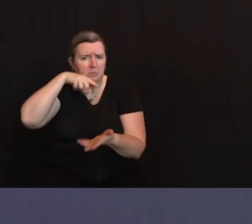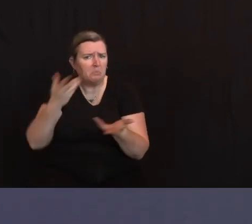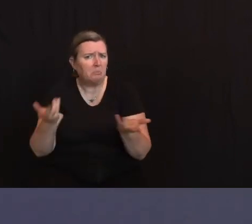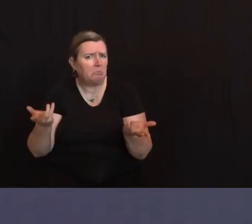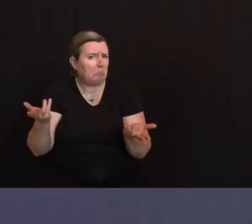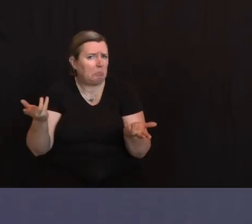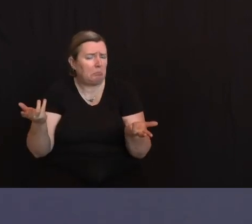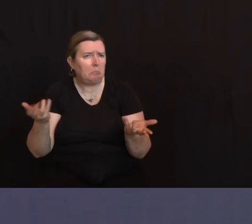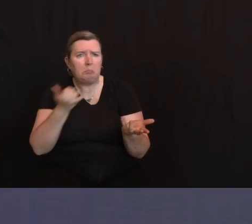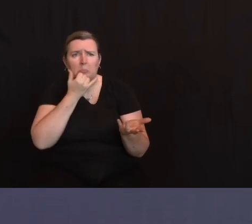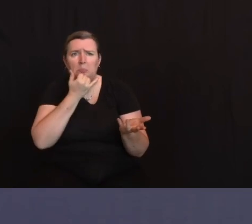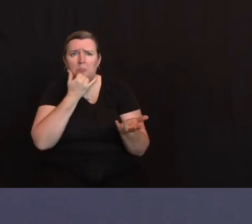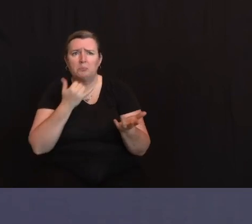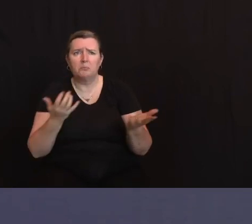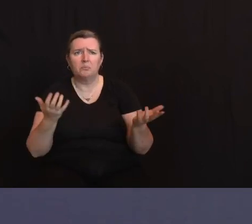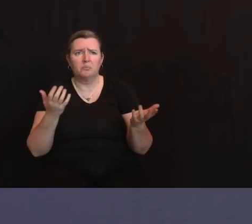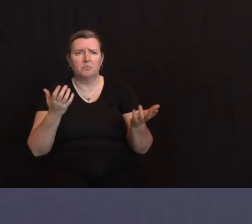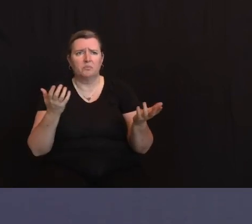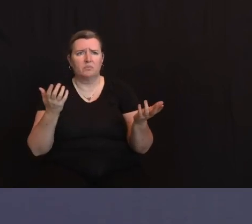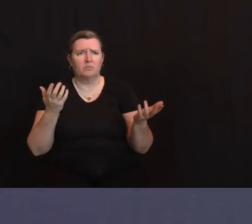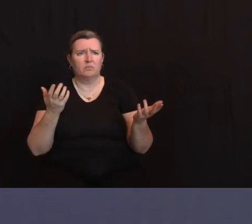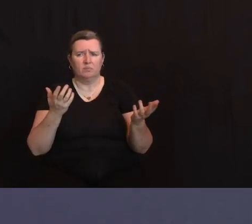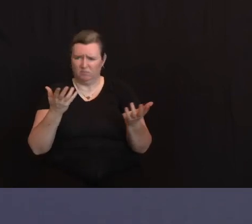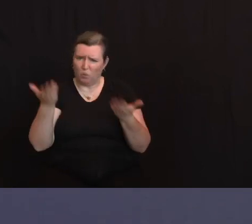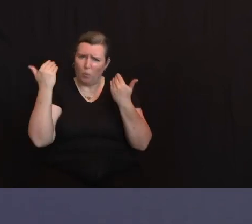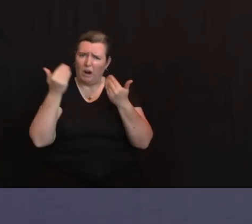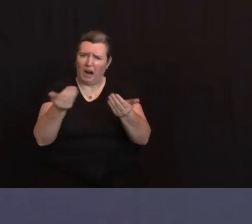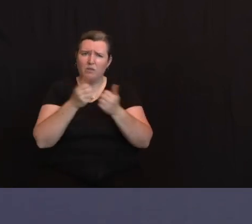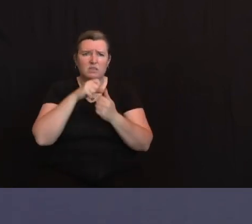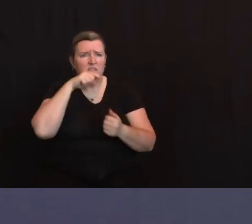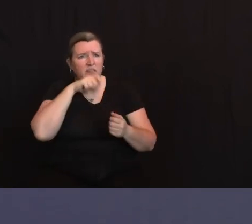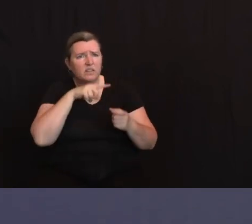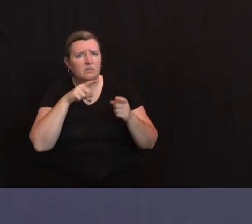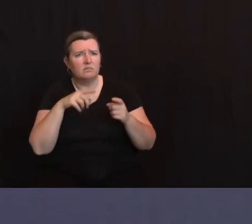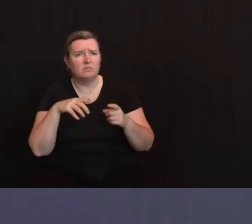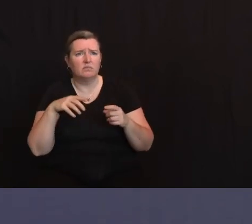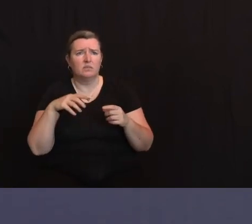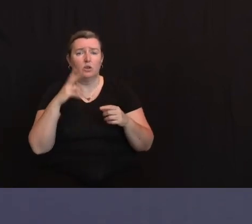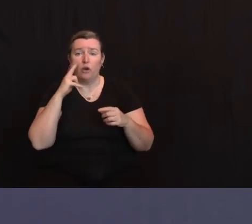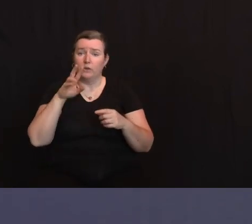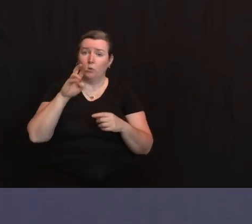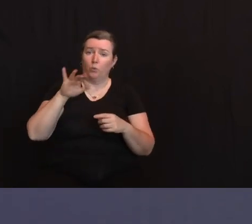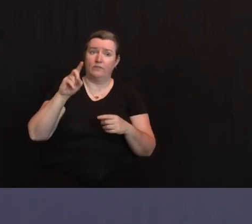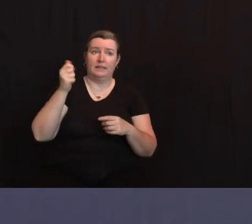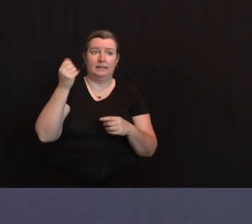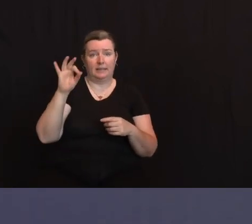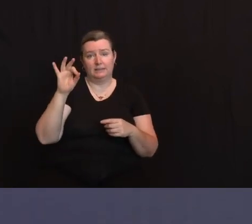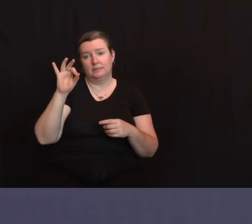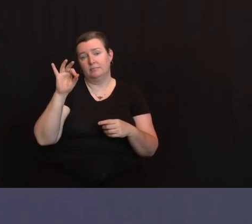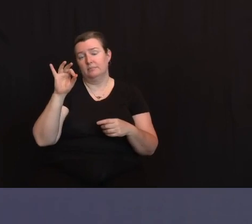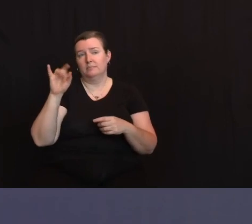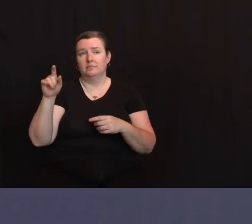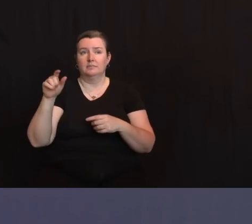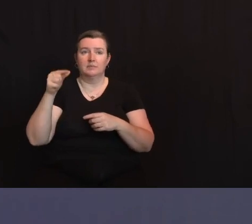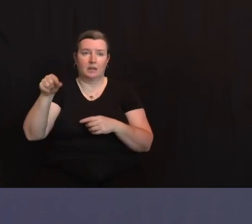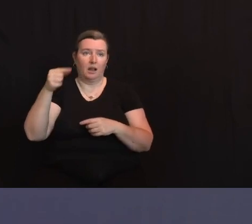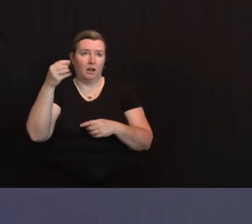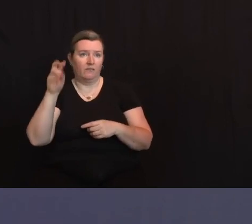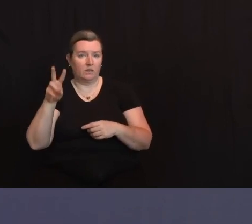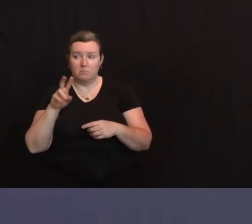where you can get it? I don't believe on the COVID-19 website there's any listing specifying where it is or is